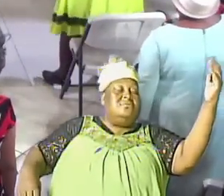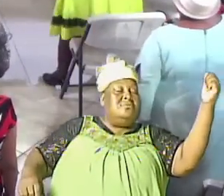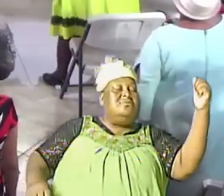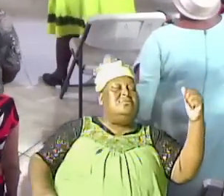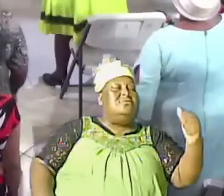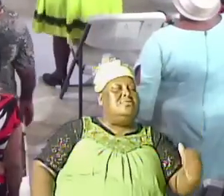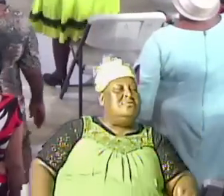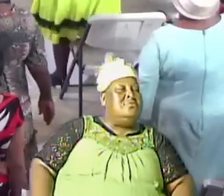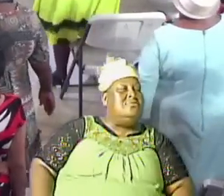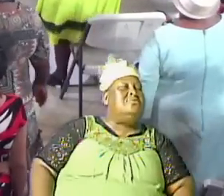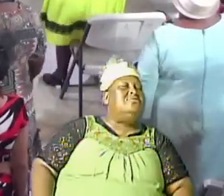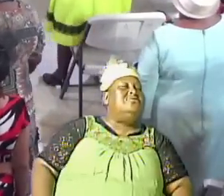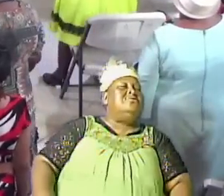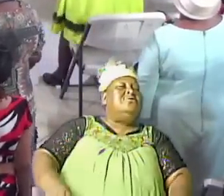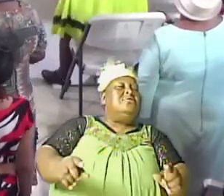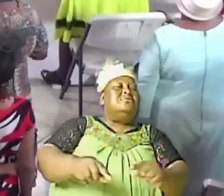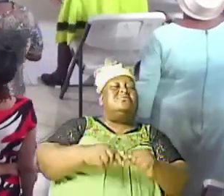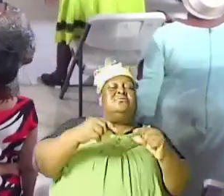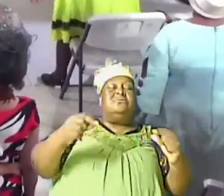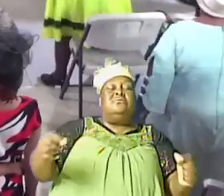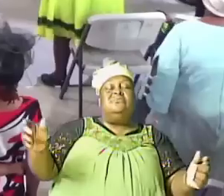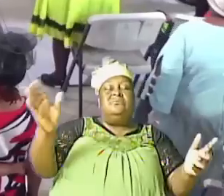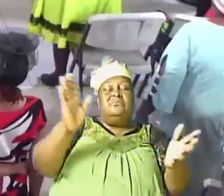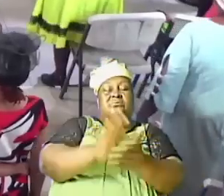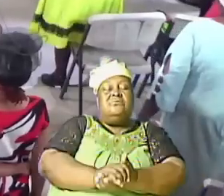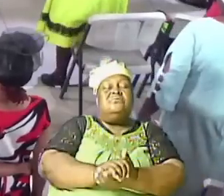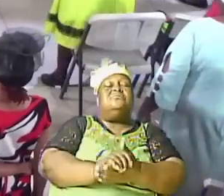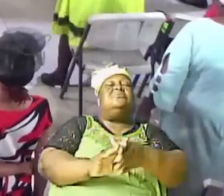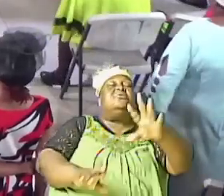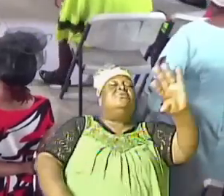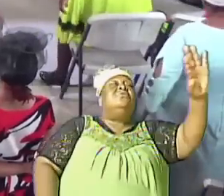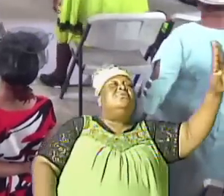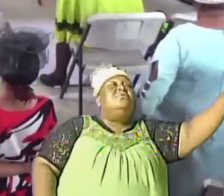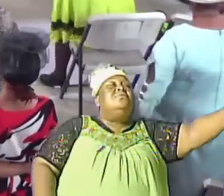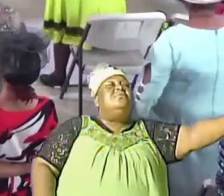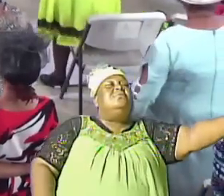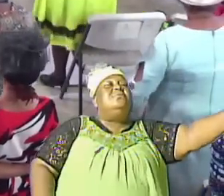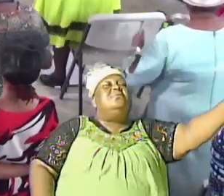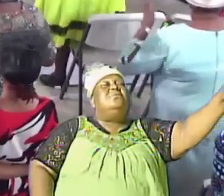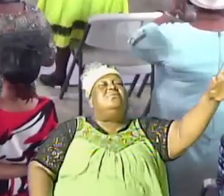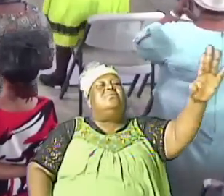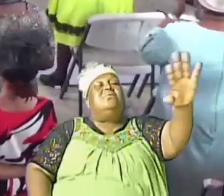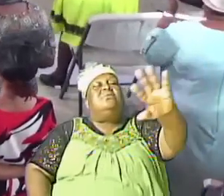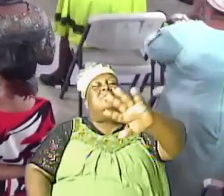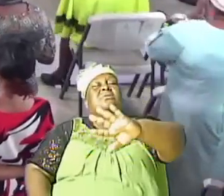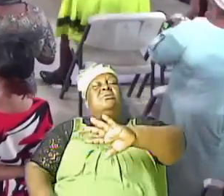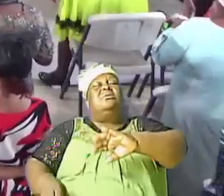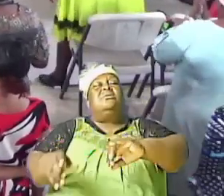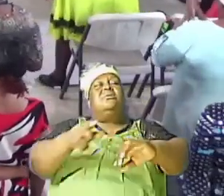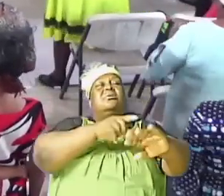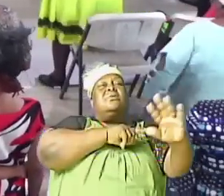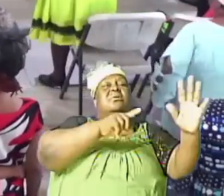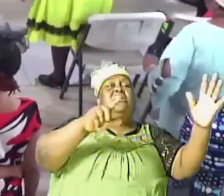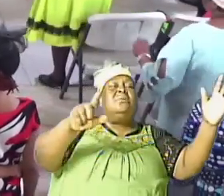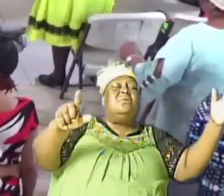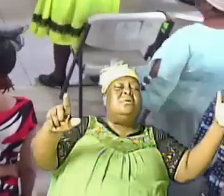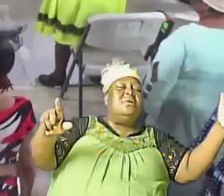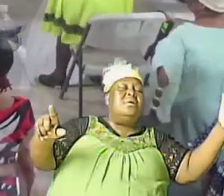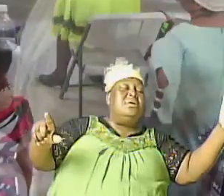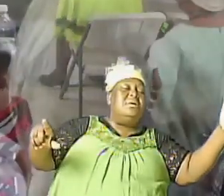You're here. Come on, make the use of the best news. Are you